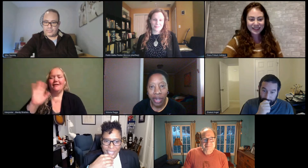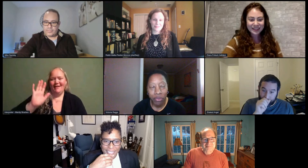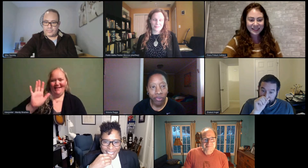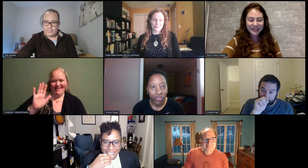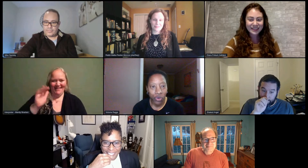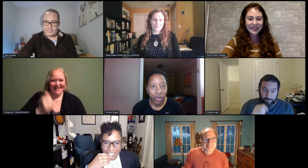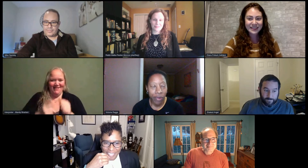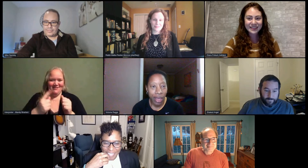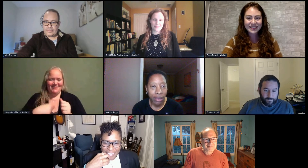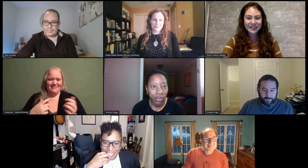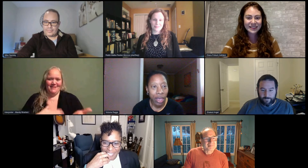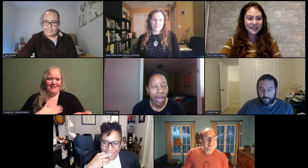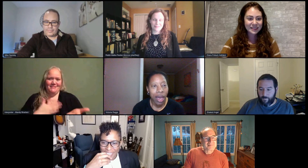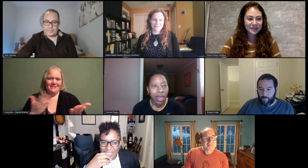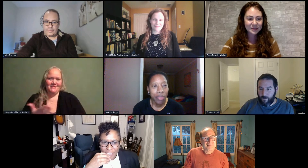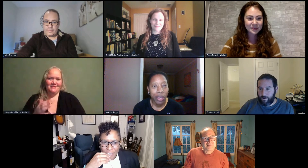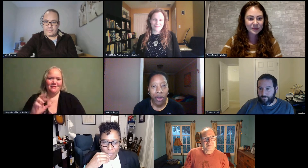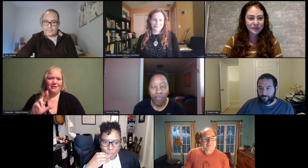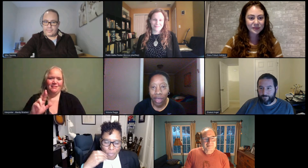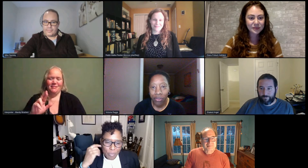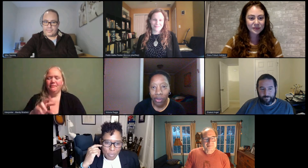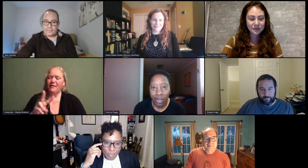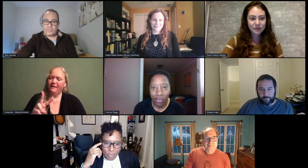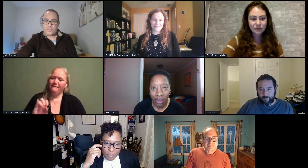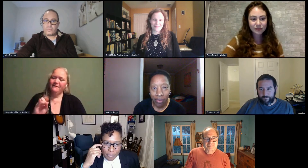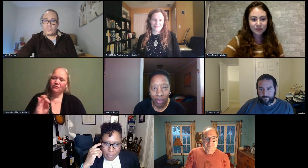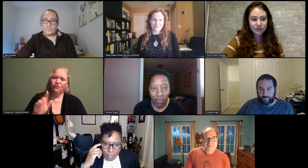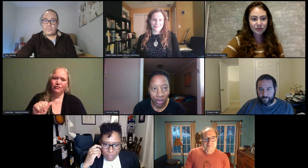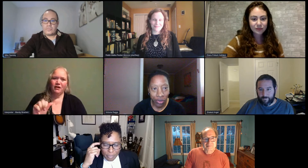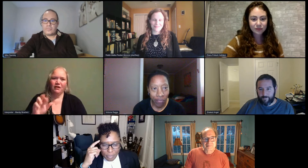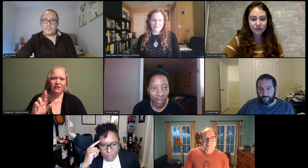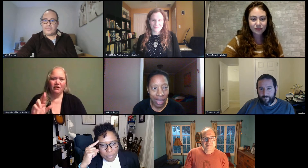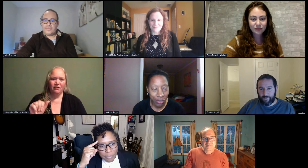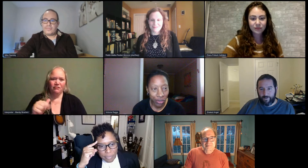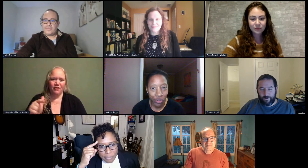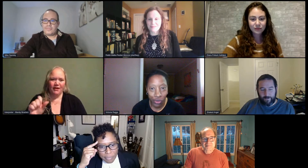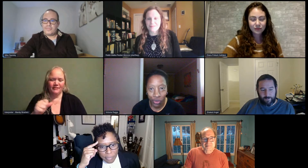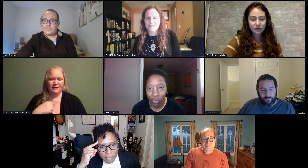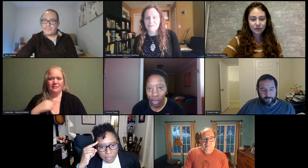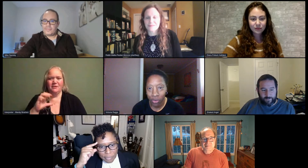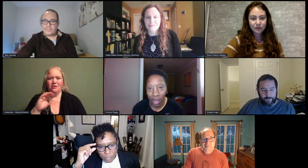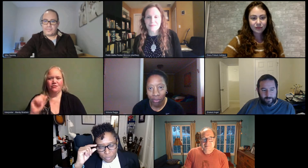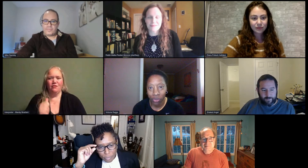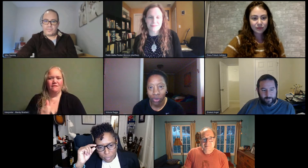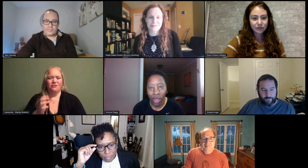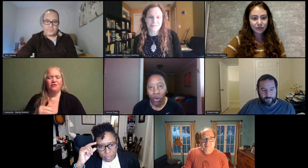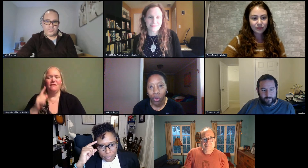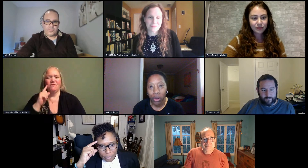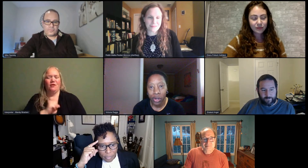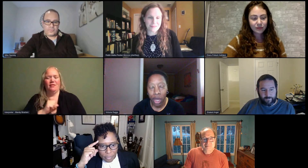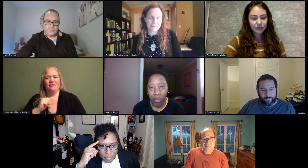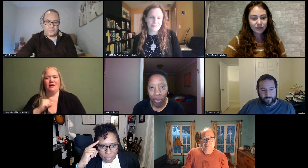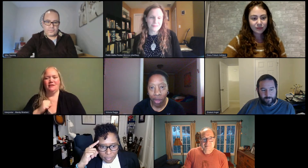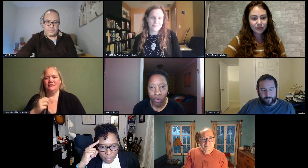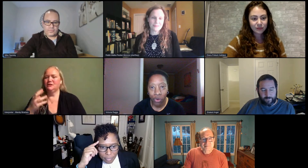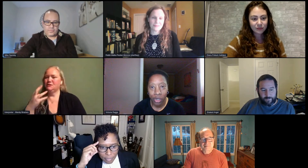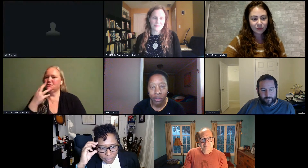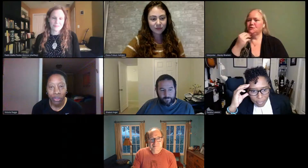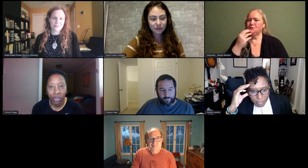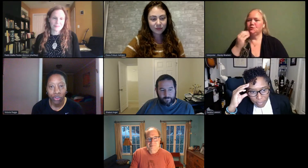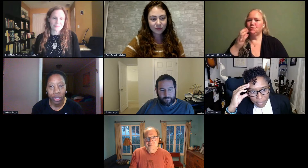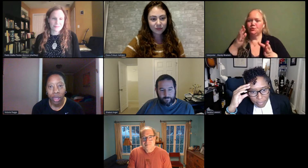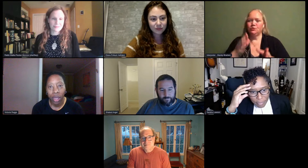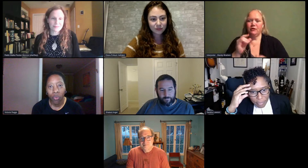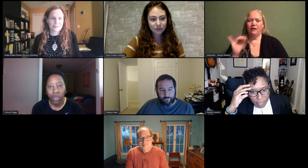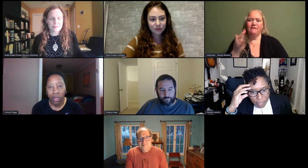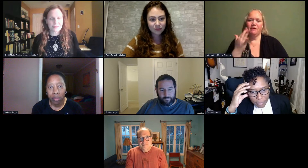Rags. I am the co-founder and executive director of Atlanta Jews of Color Council. We are a nonprofit organization with the